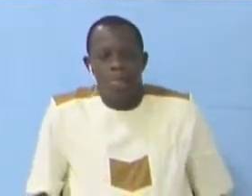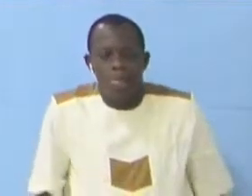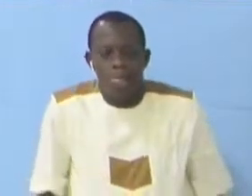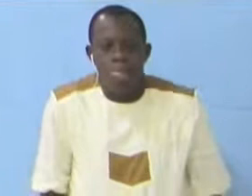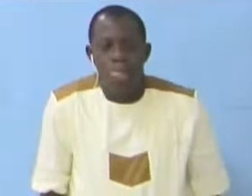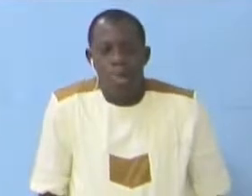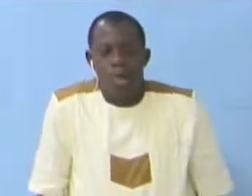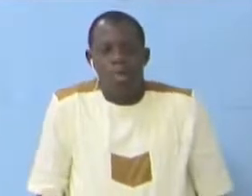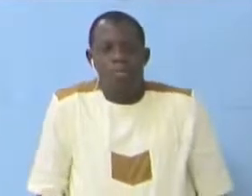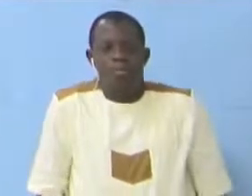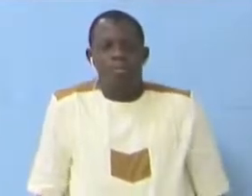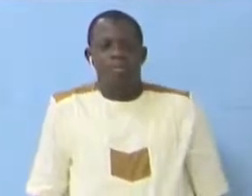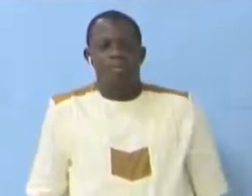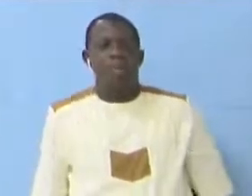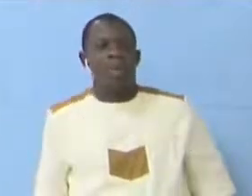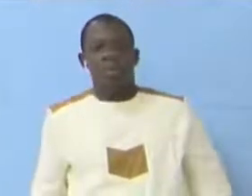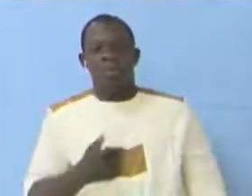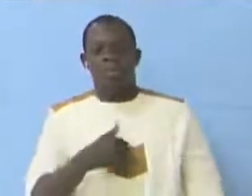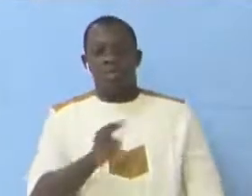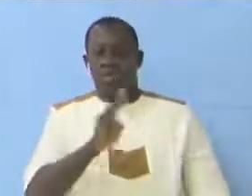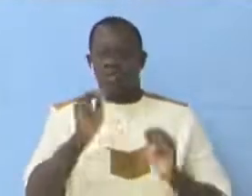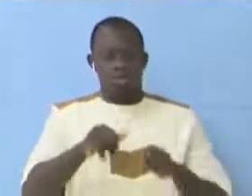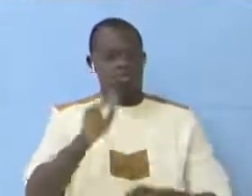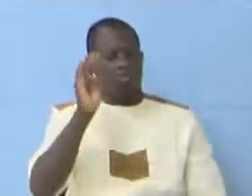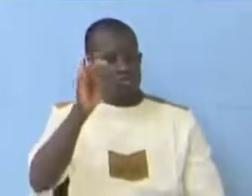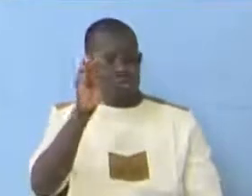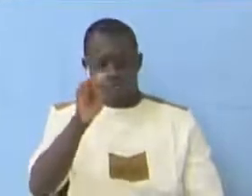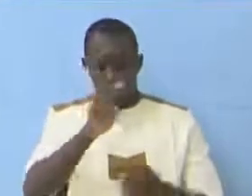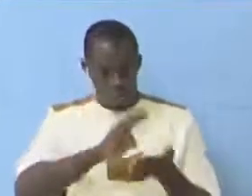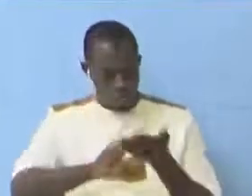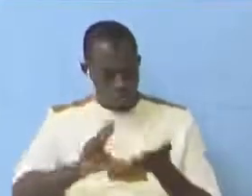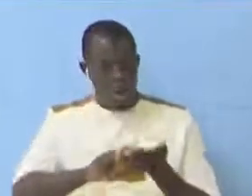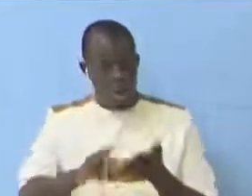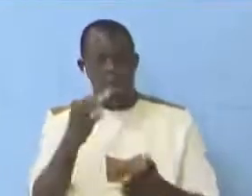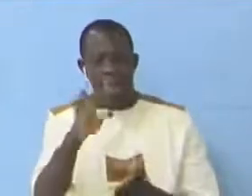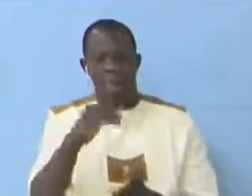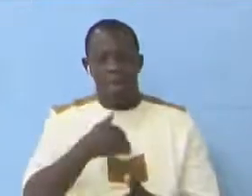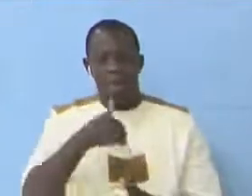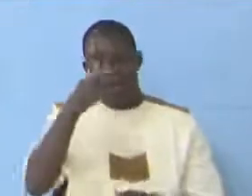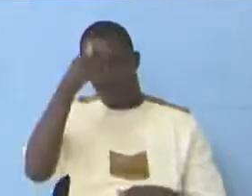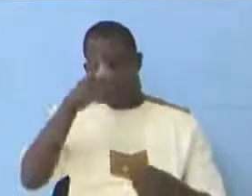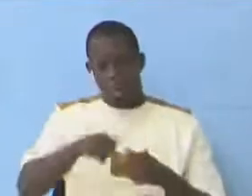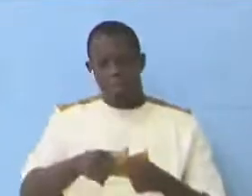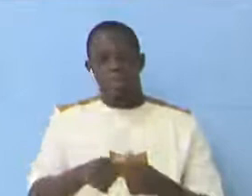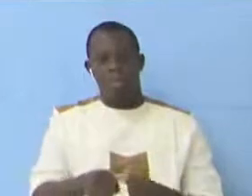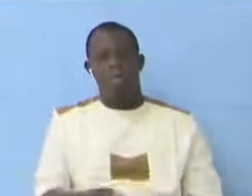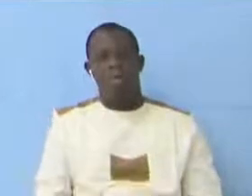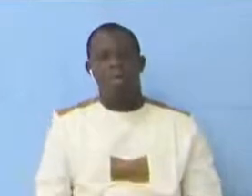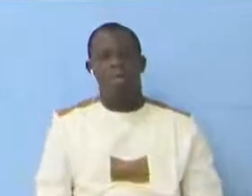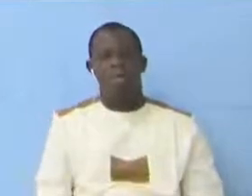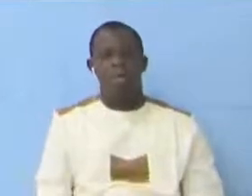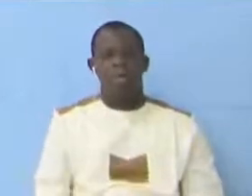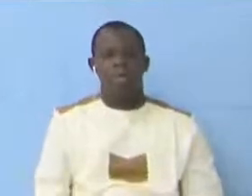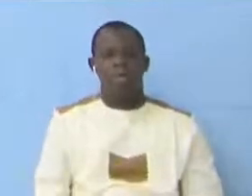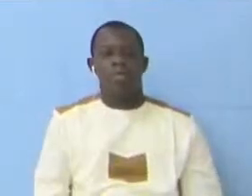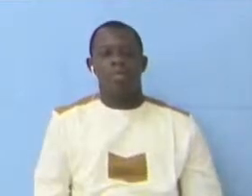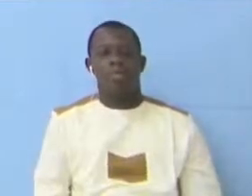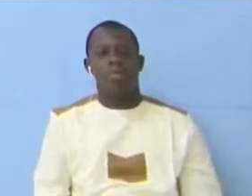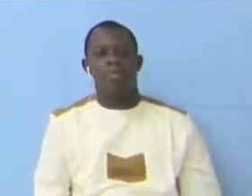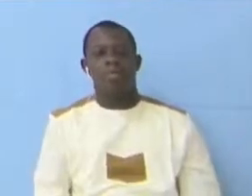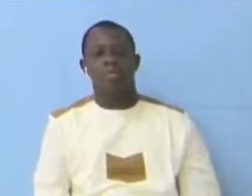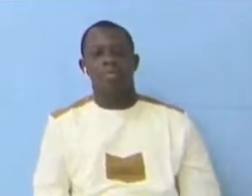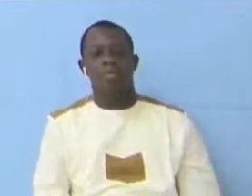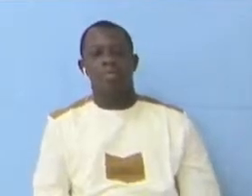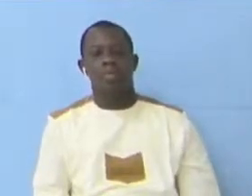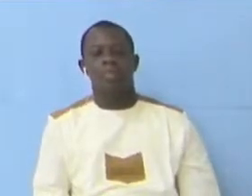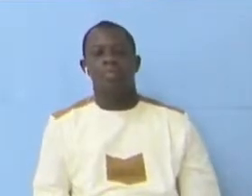I wouldn't call it normal, really, as far as my knowledge starts, but implicating people. Let's not say it was not normal.